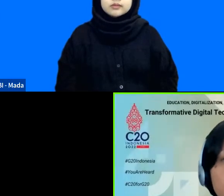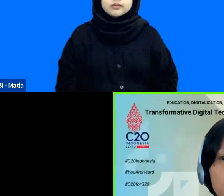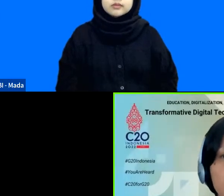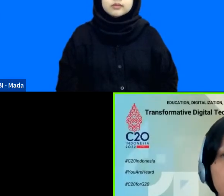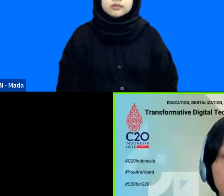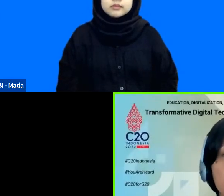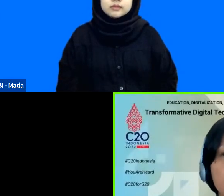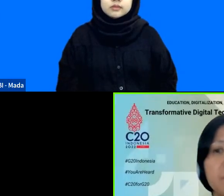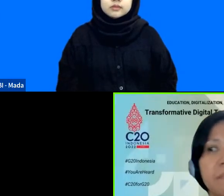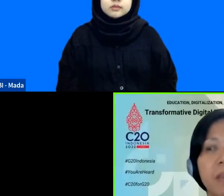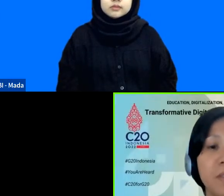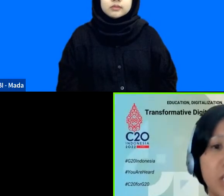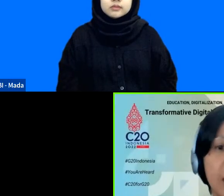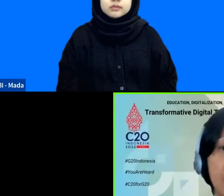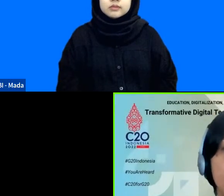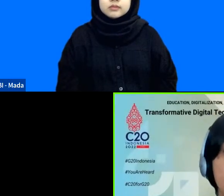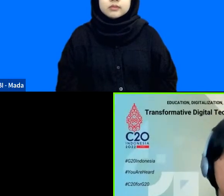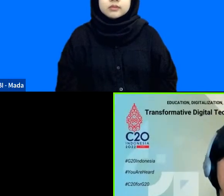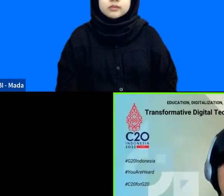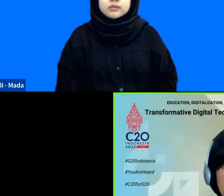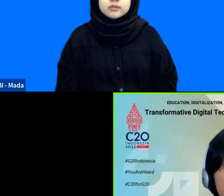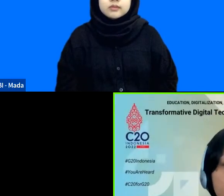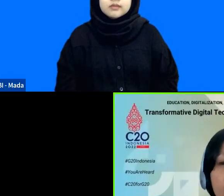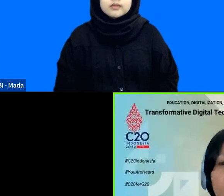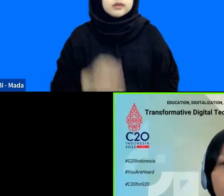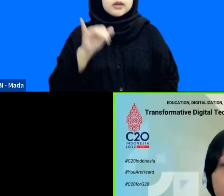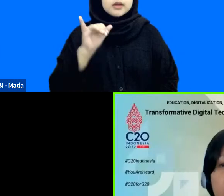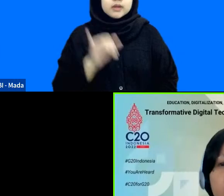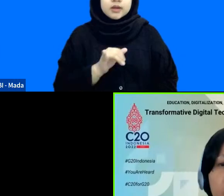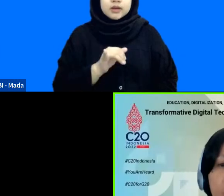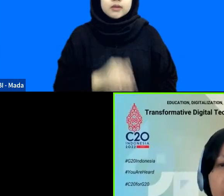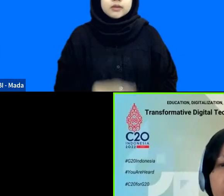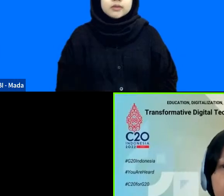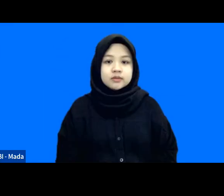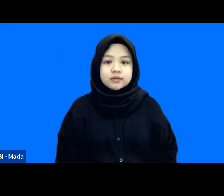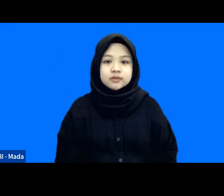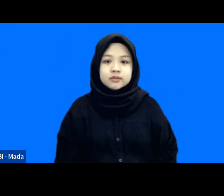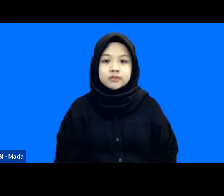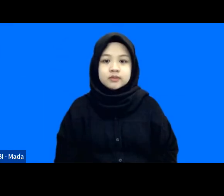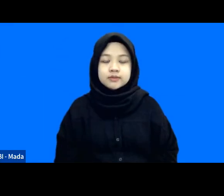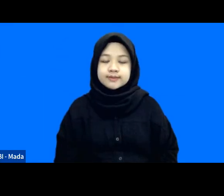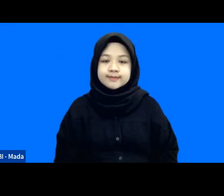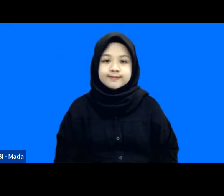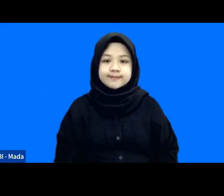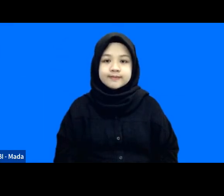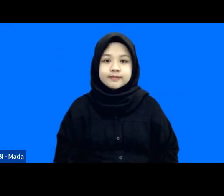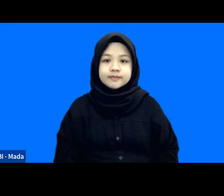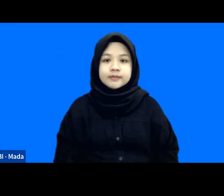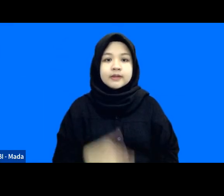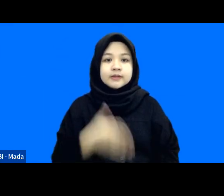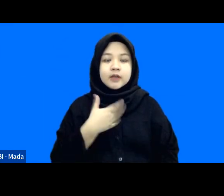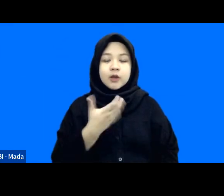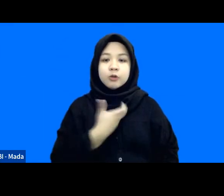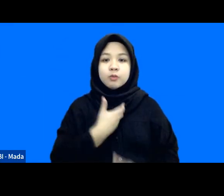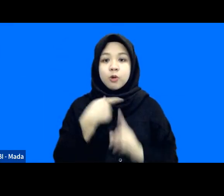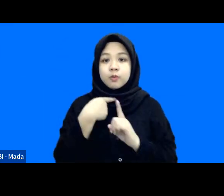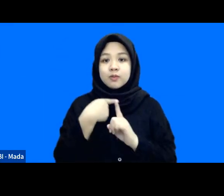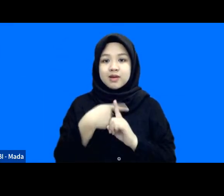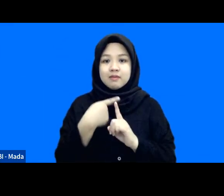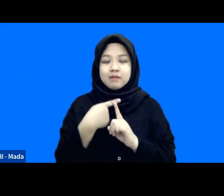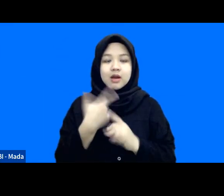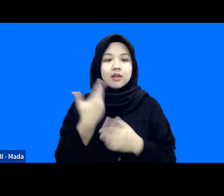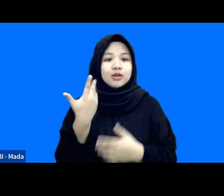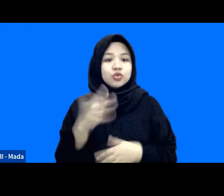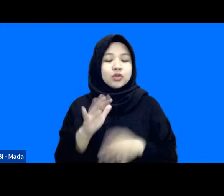Yeah, sure. Just maybe just just to add on what I've already written. So these are just some of the examples, and I'm sure there are